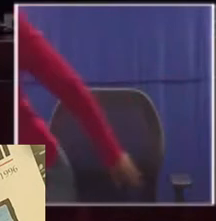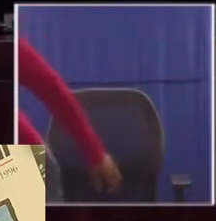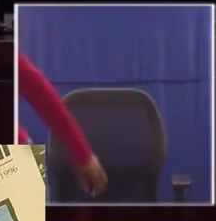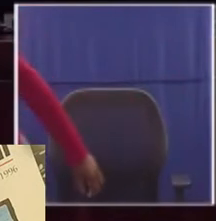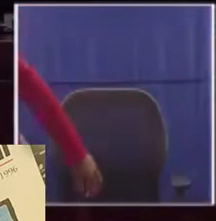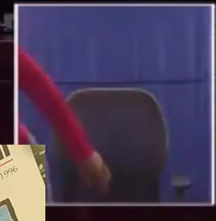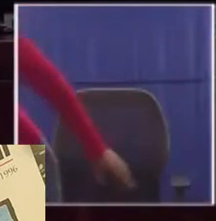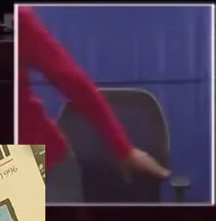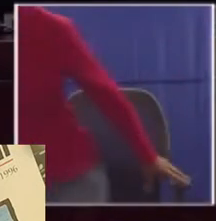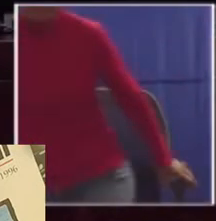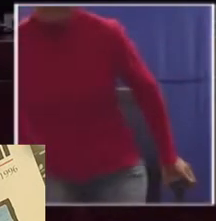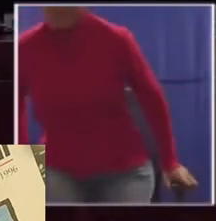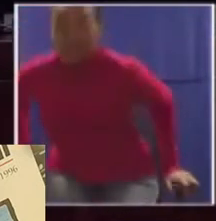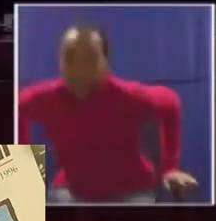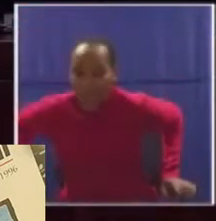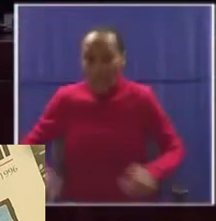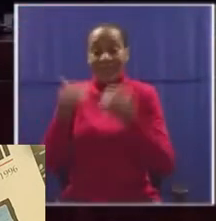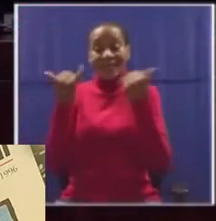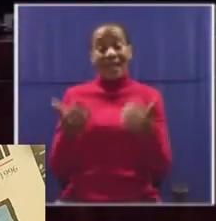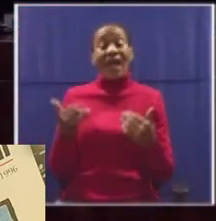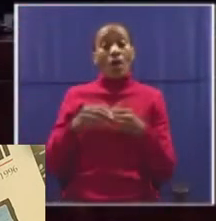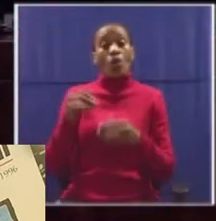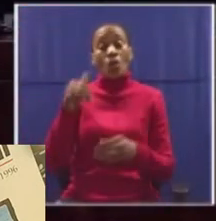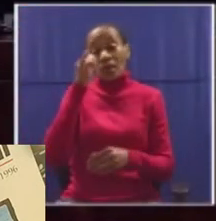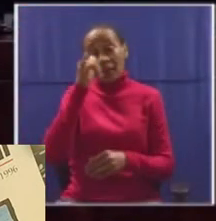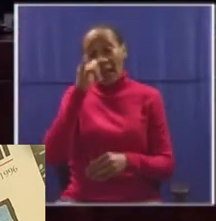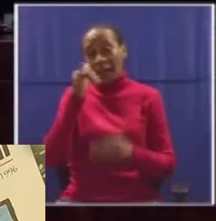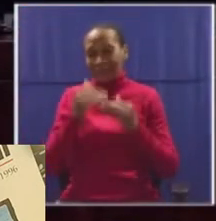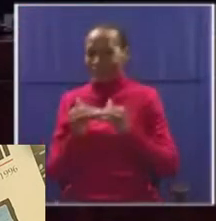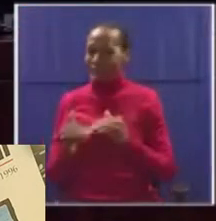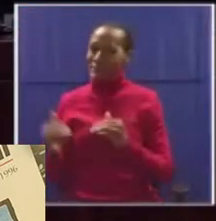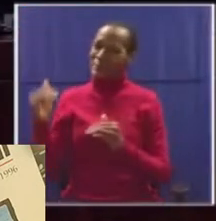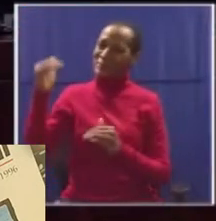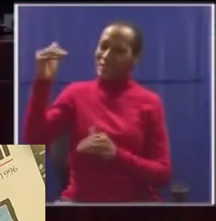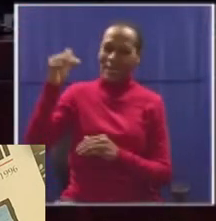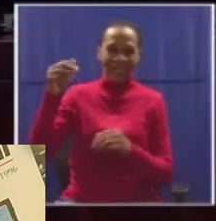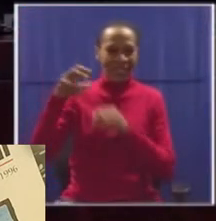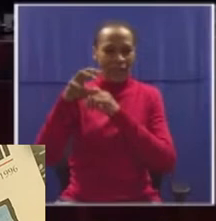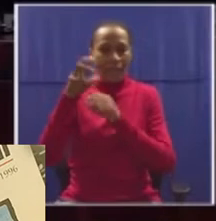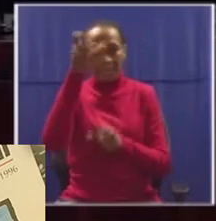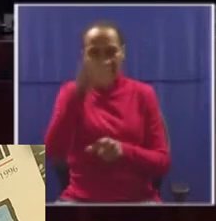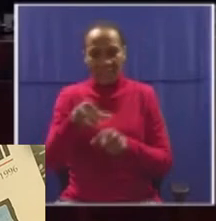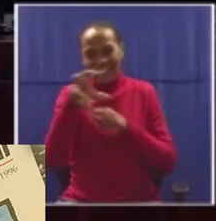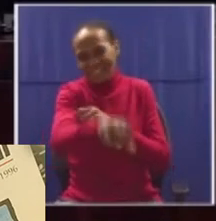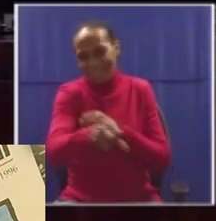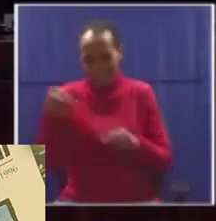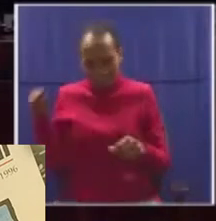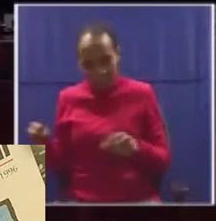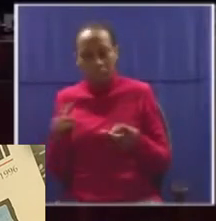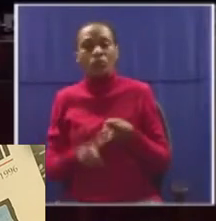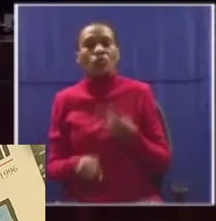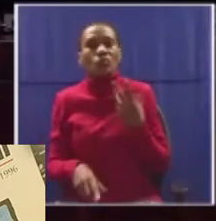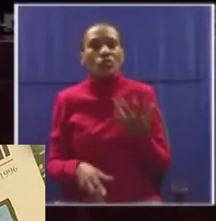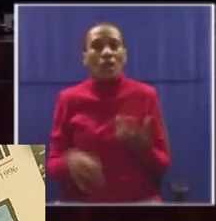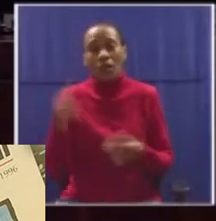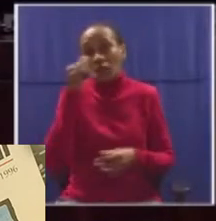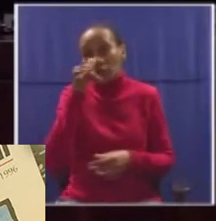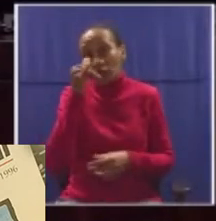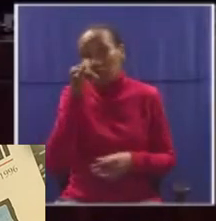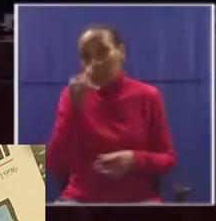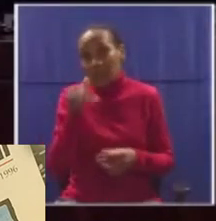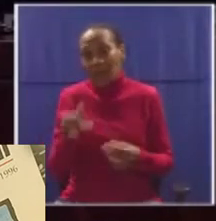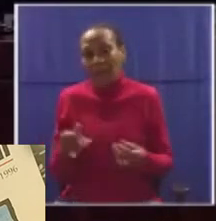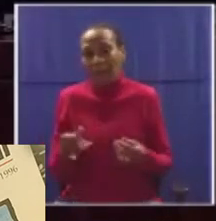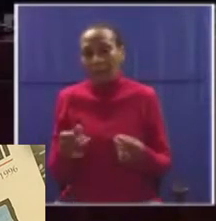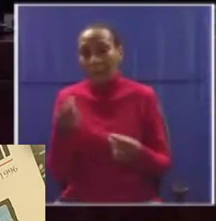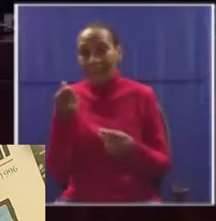levels of crime particularly cyber crime kidnapping crime for